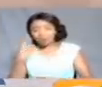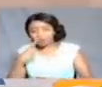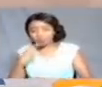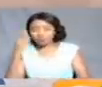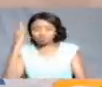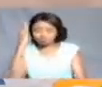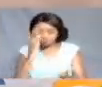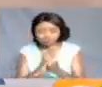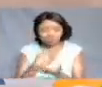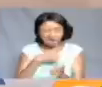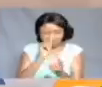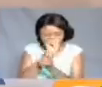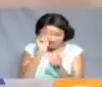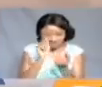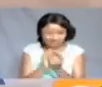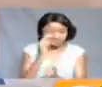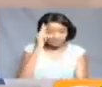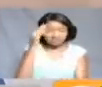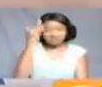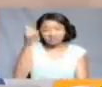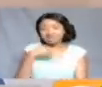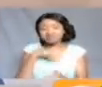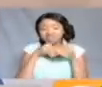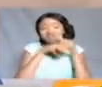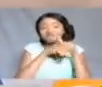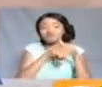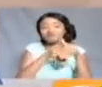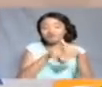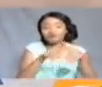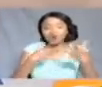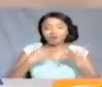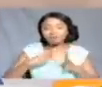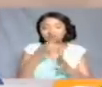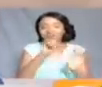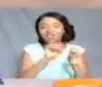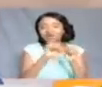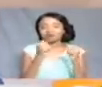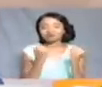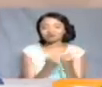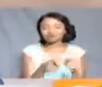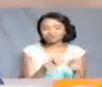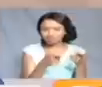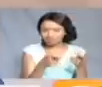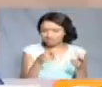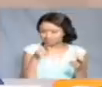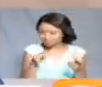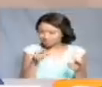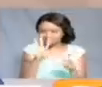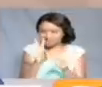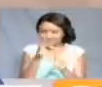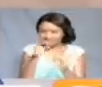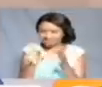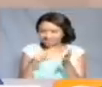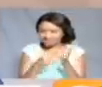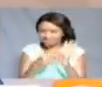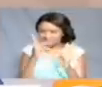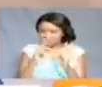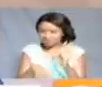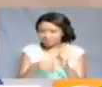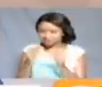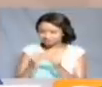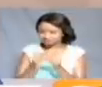no specific reason for following influencers. So what do these findings mean for the future